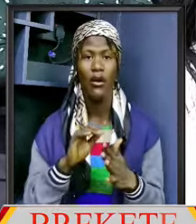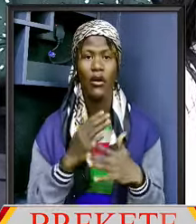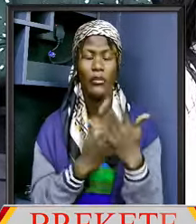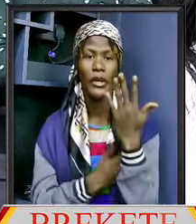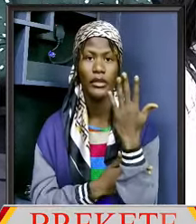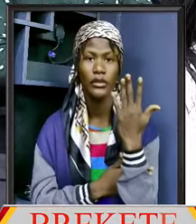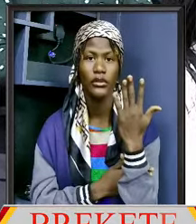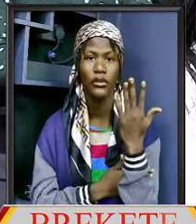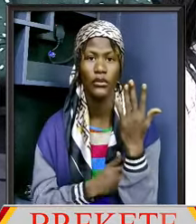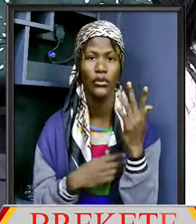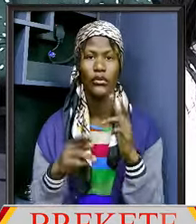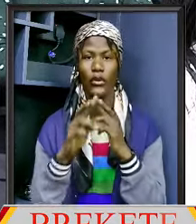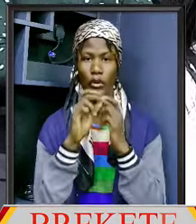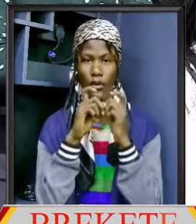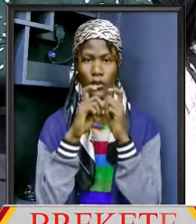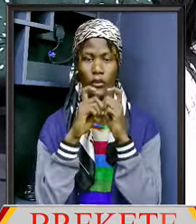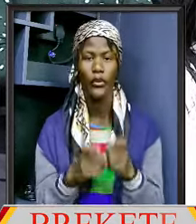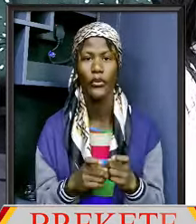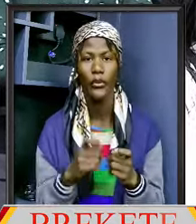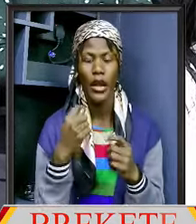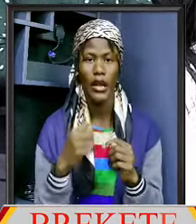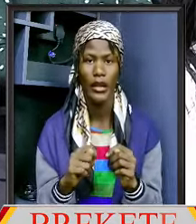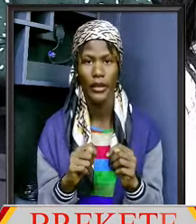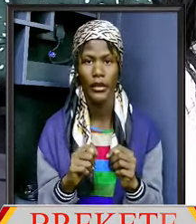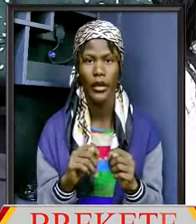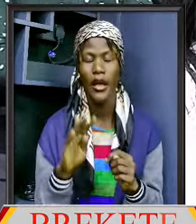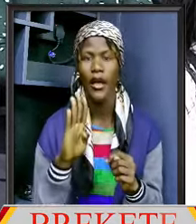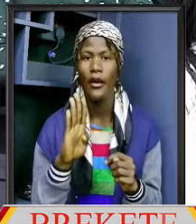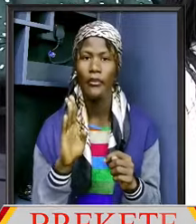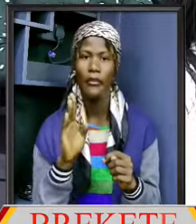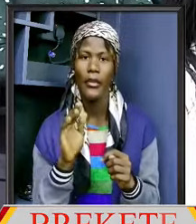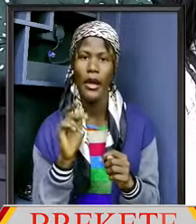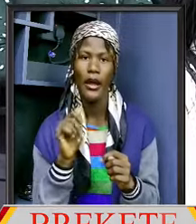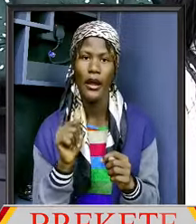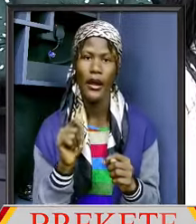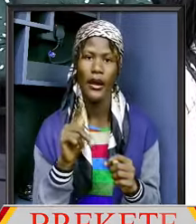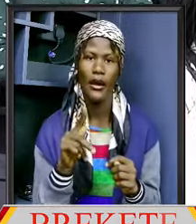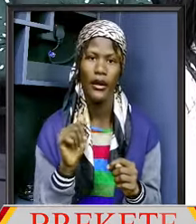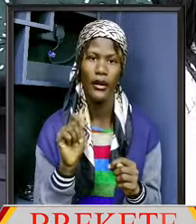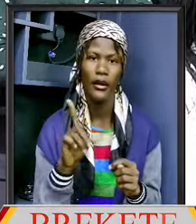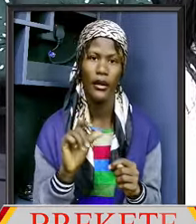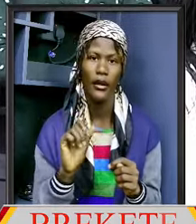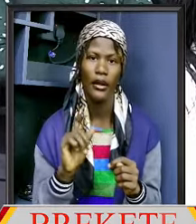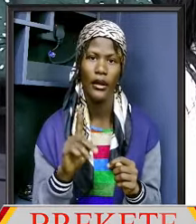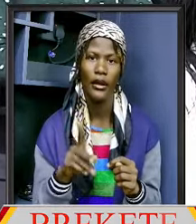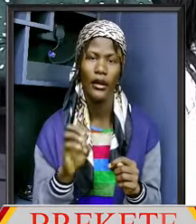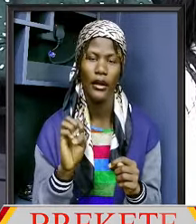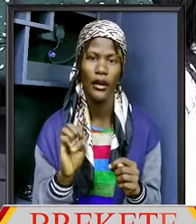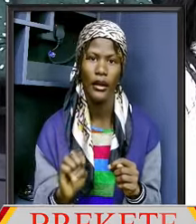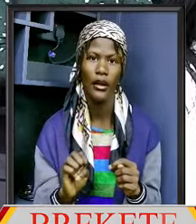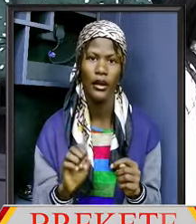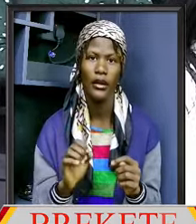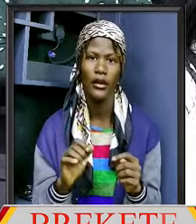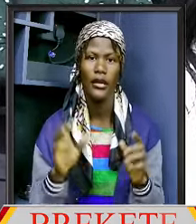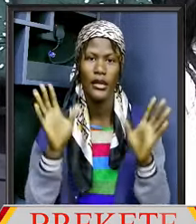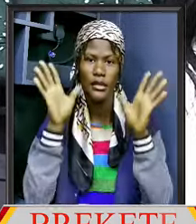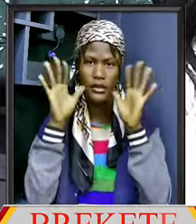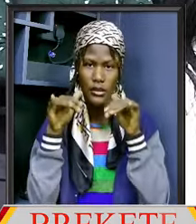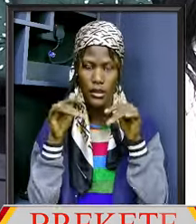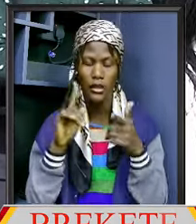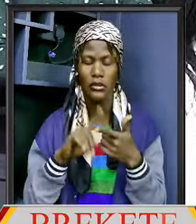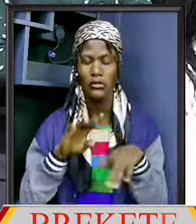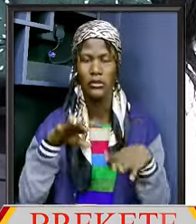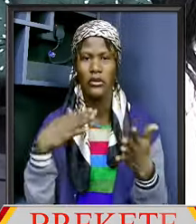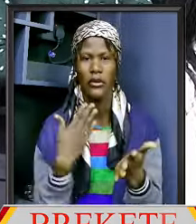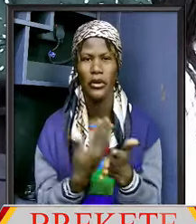their sacrifice and obedience. Amen. So I say Baraka de Salah to all our Muslim brothers and sisters across the